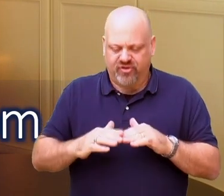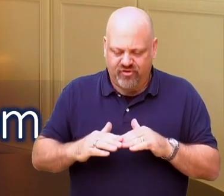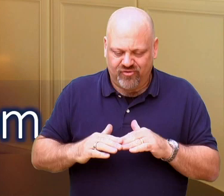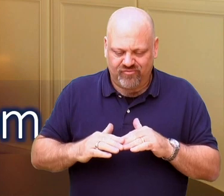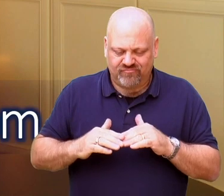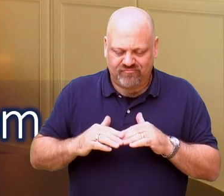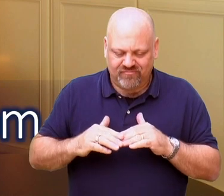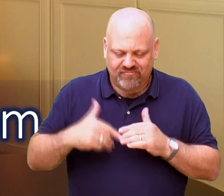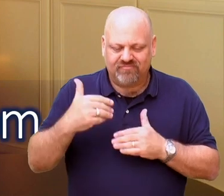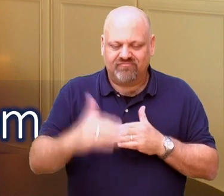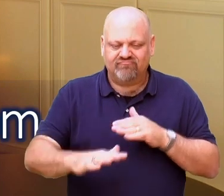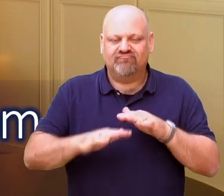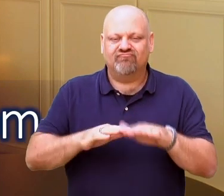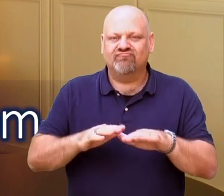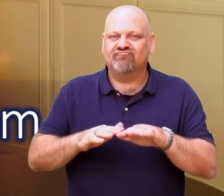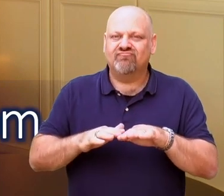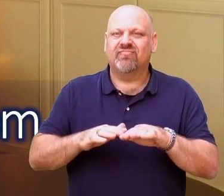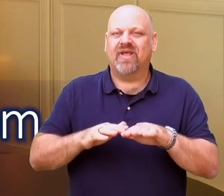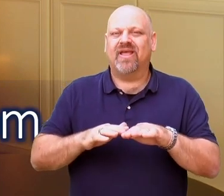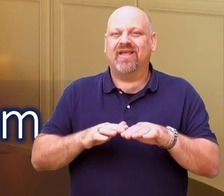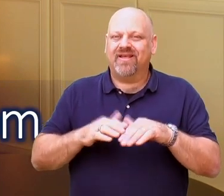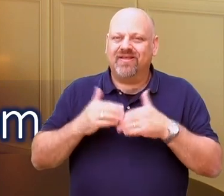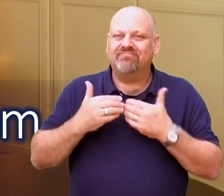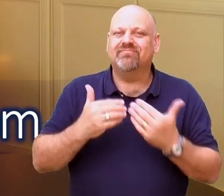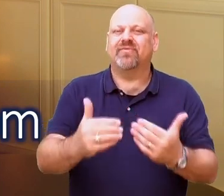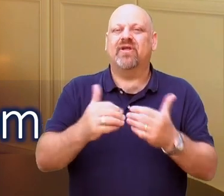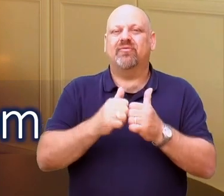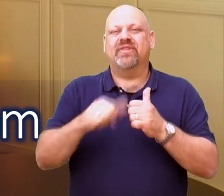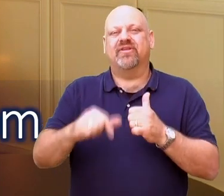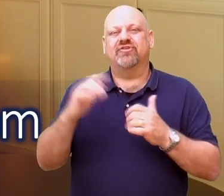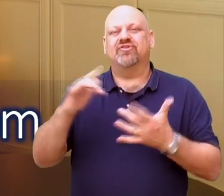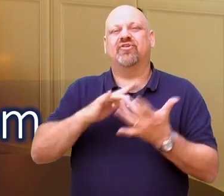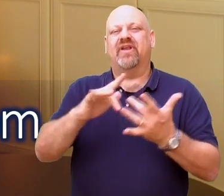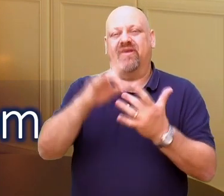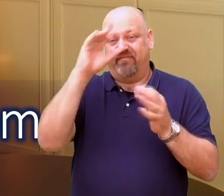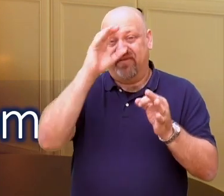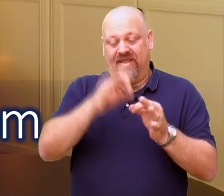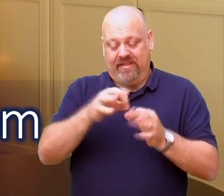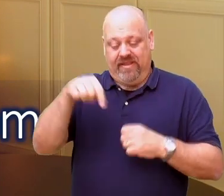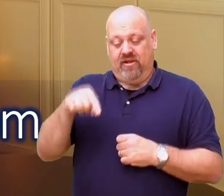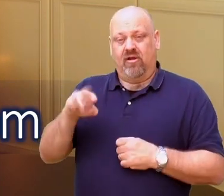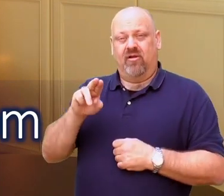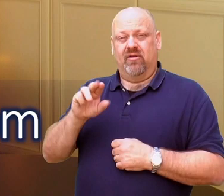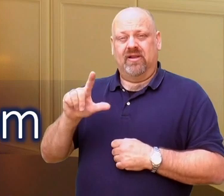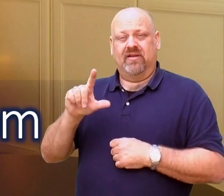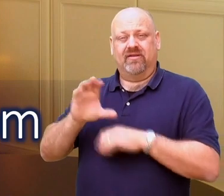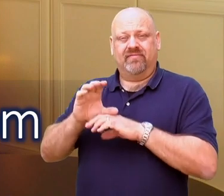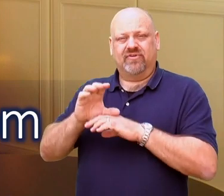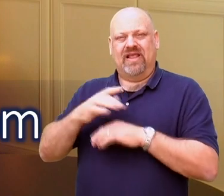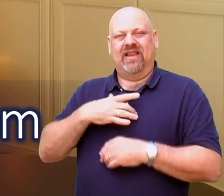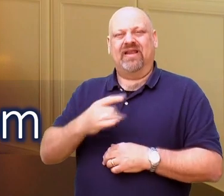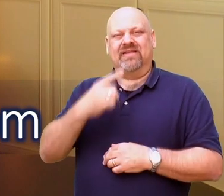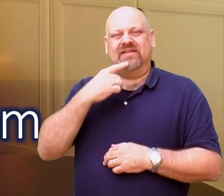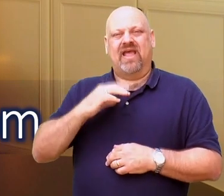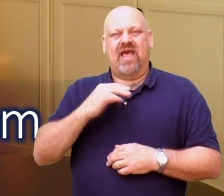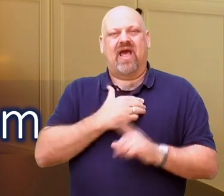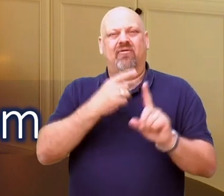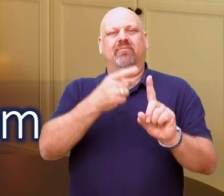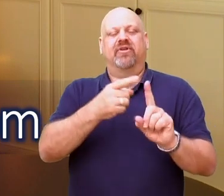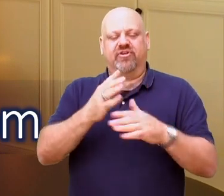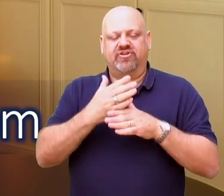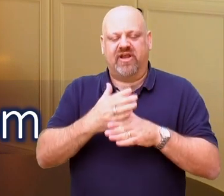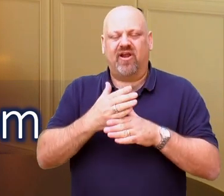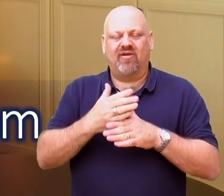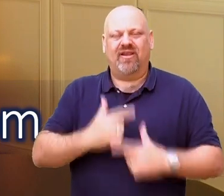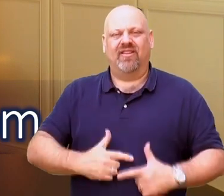you step forward on this journey of faith. Here at Radiant Life Church, we like to say that our mission is to share life's journey